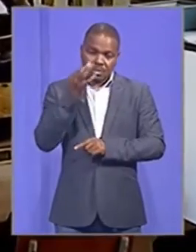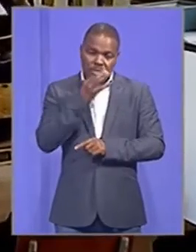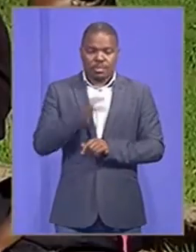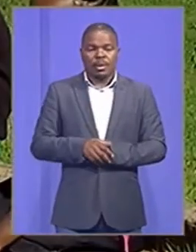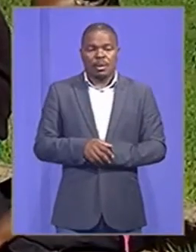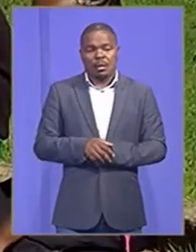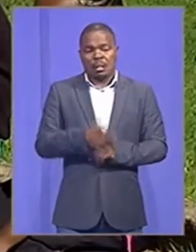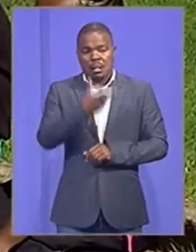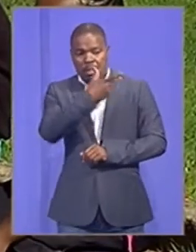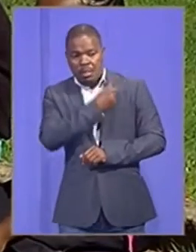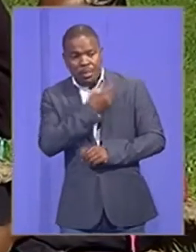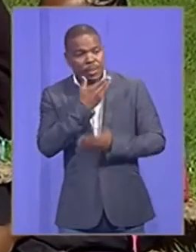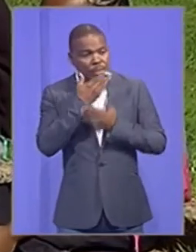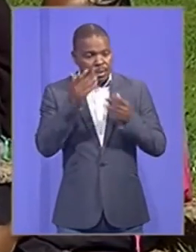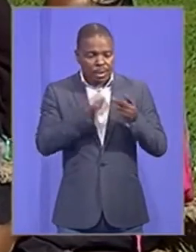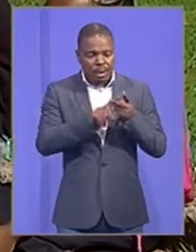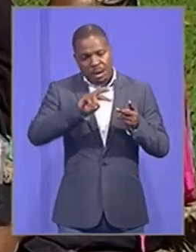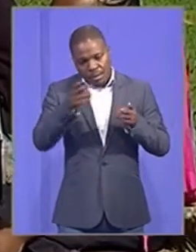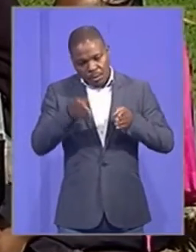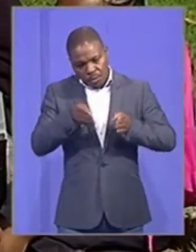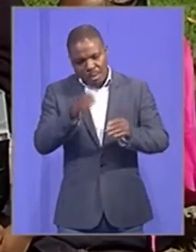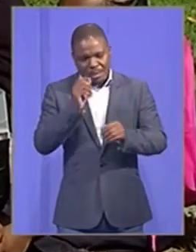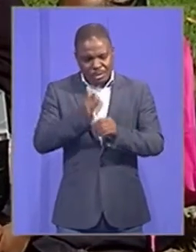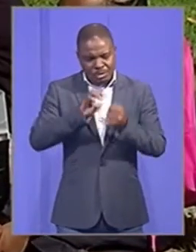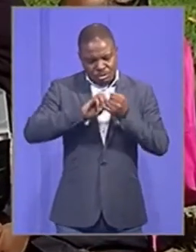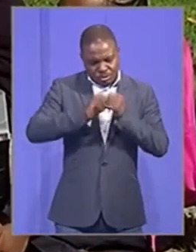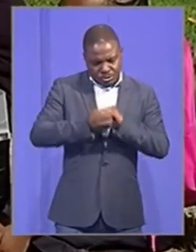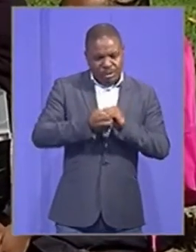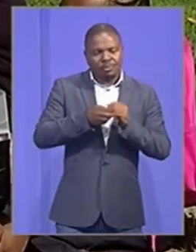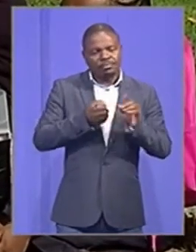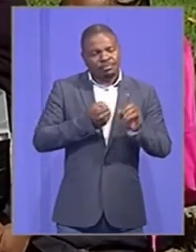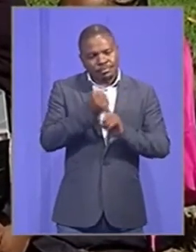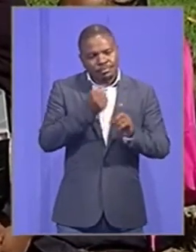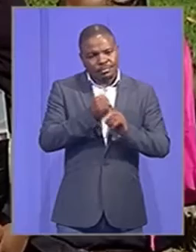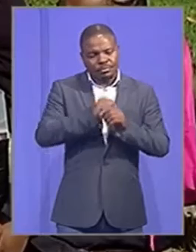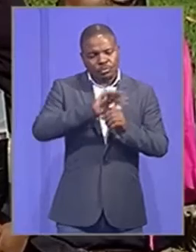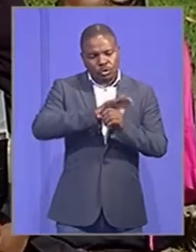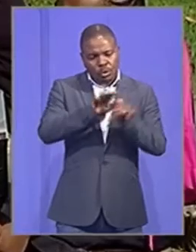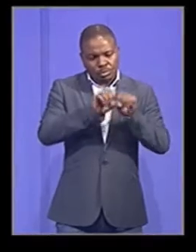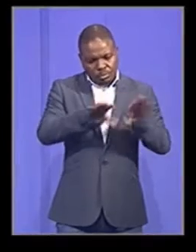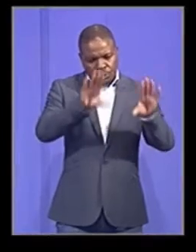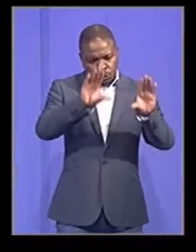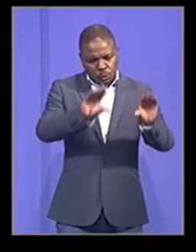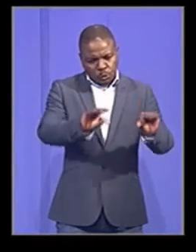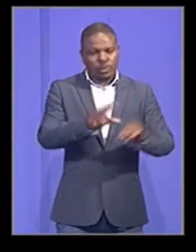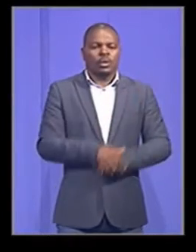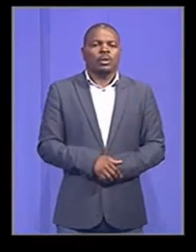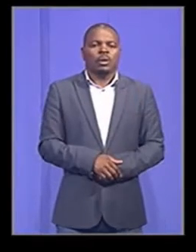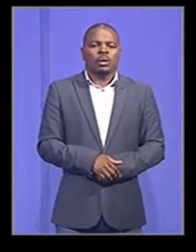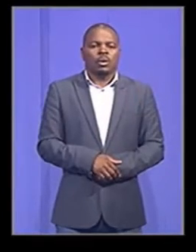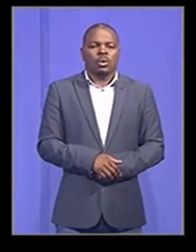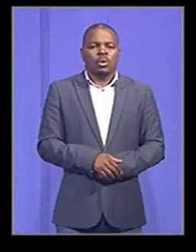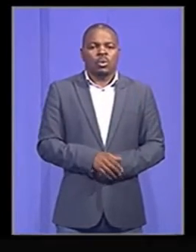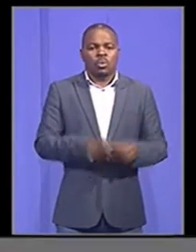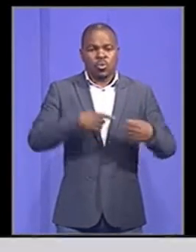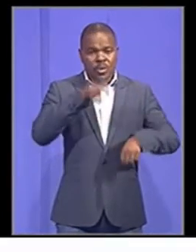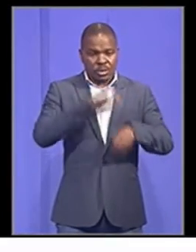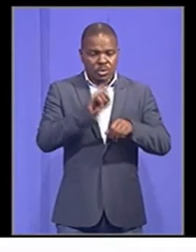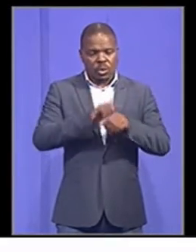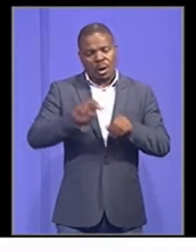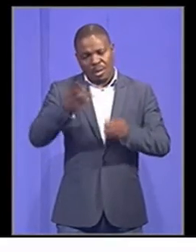le go entiwa go nne le dikgato tse di tsewang go netefatsa go fokodiwa ga kanamo ya mogare o. We should ensure that all the other